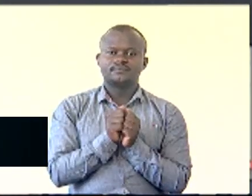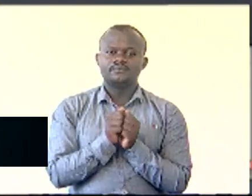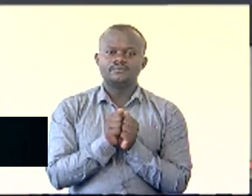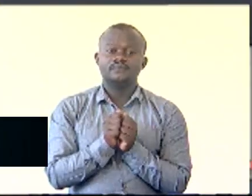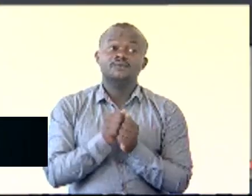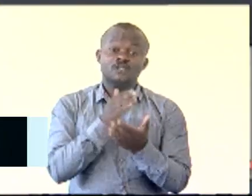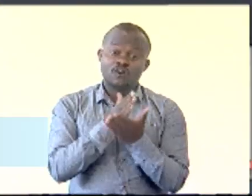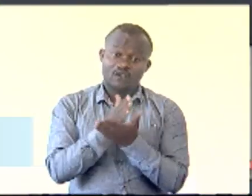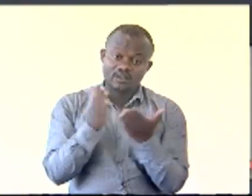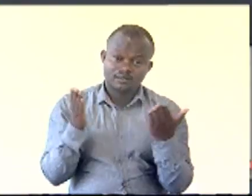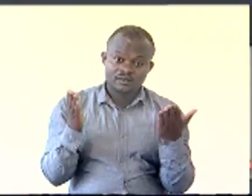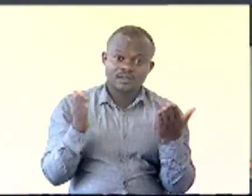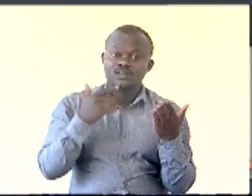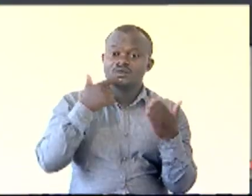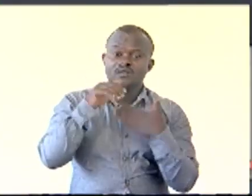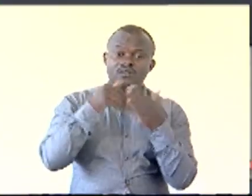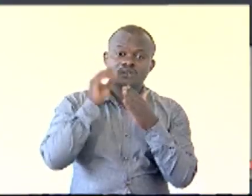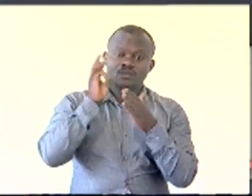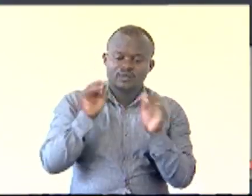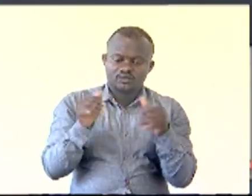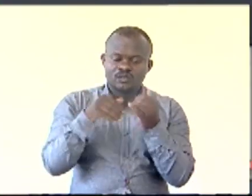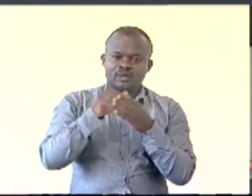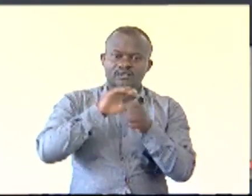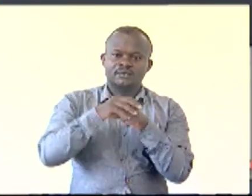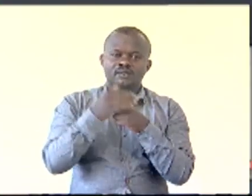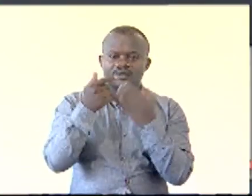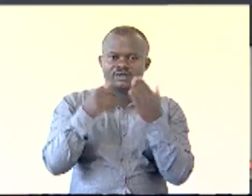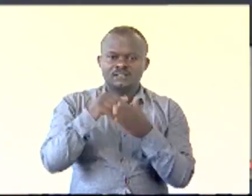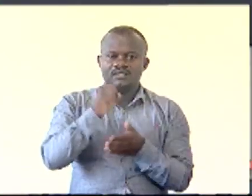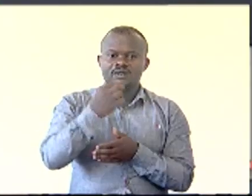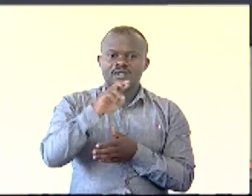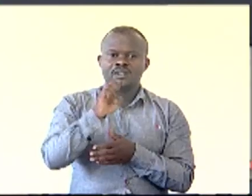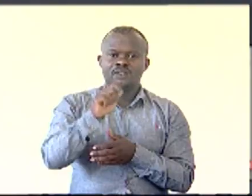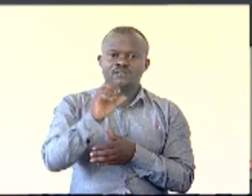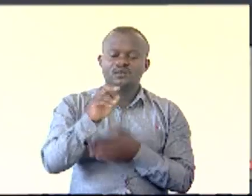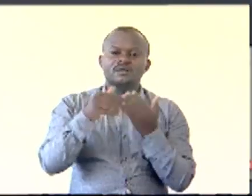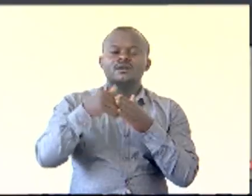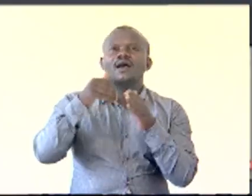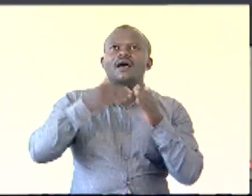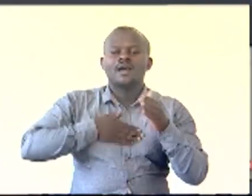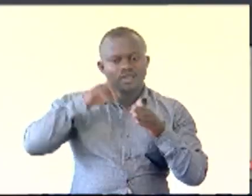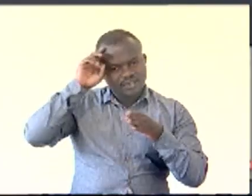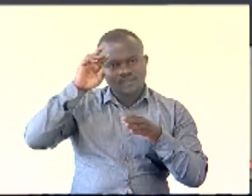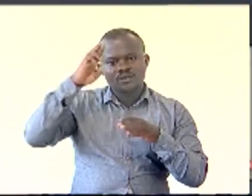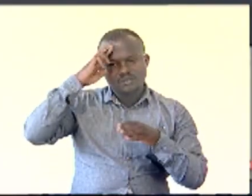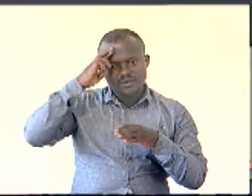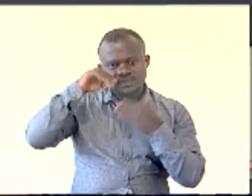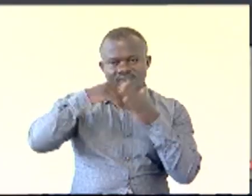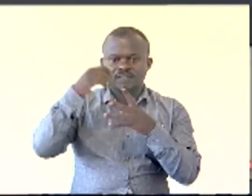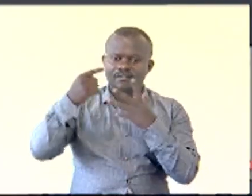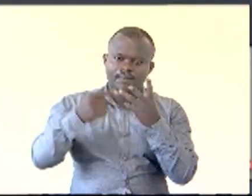All right? So you try to mention the parts of the skeleton. I think you still remember, and its function, the function of the